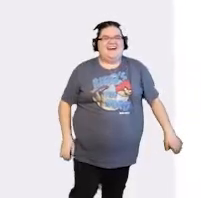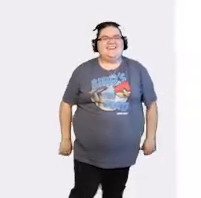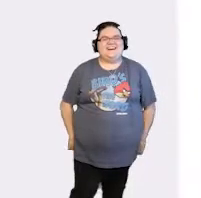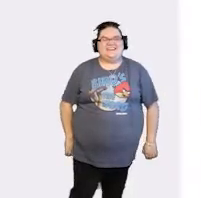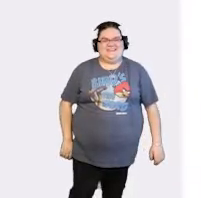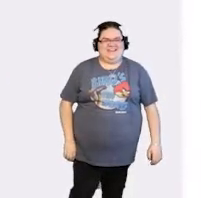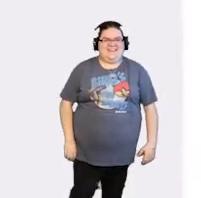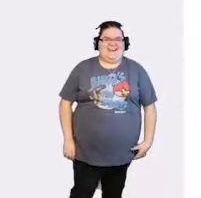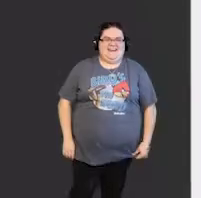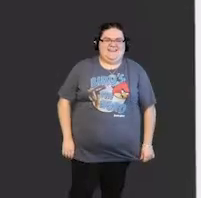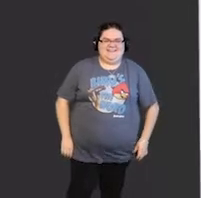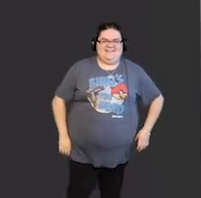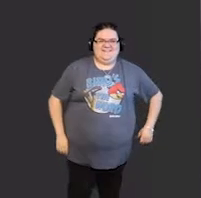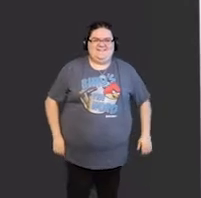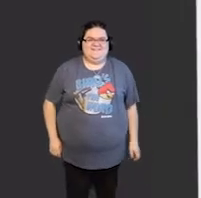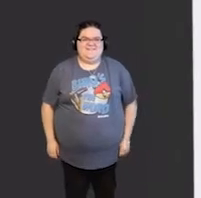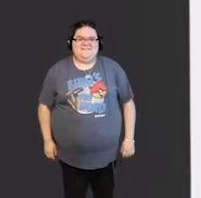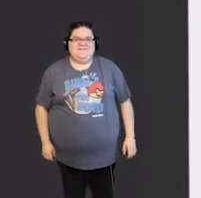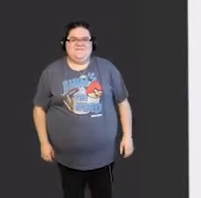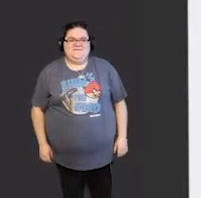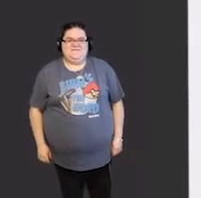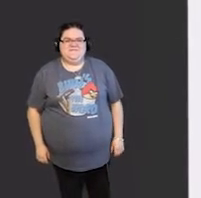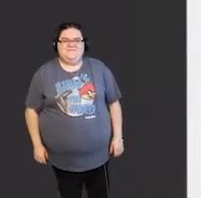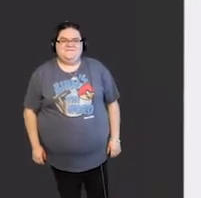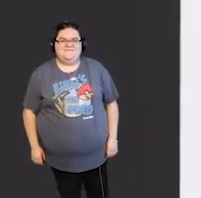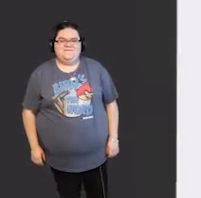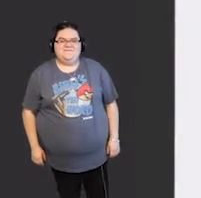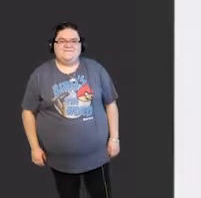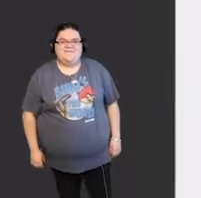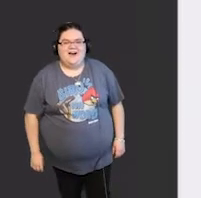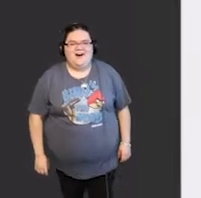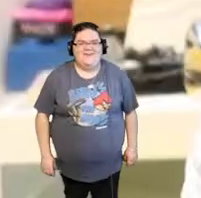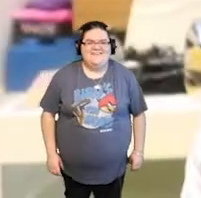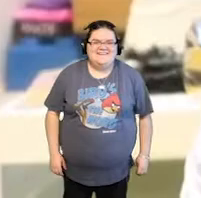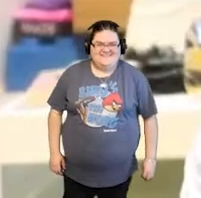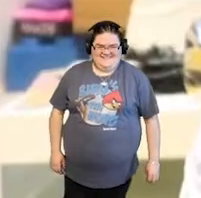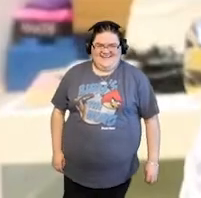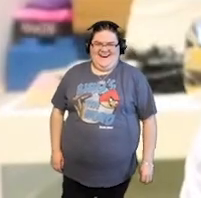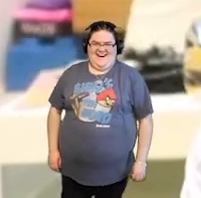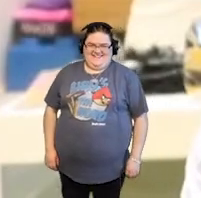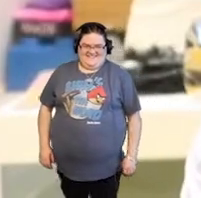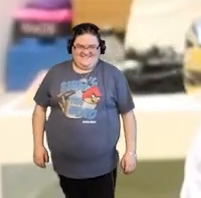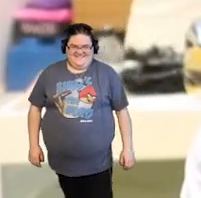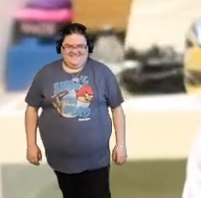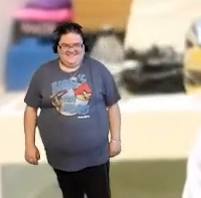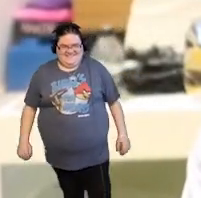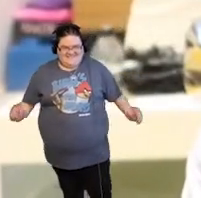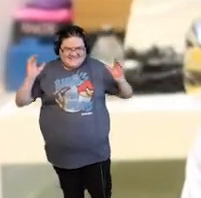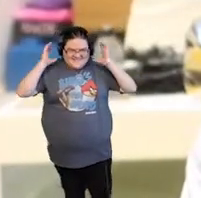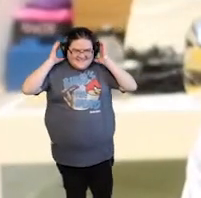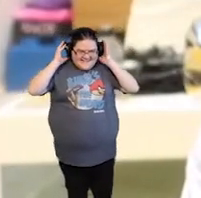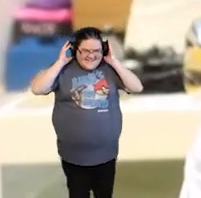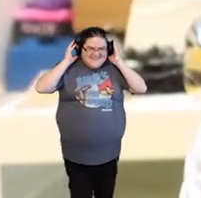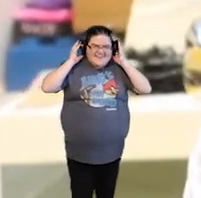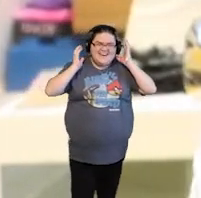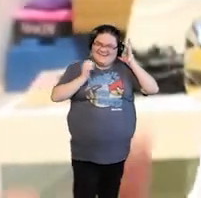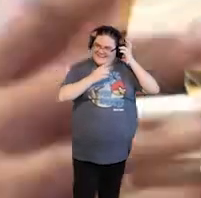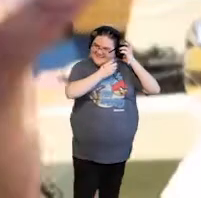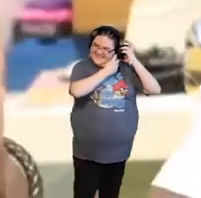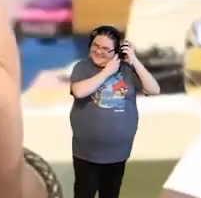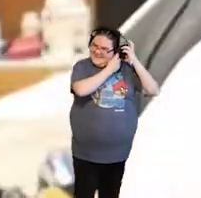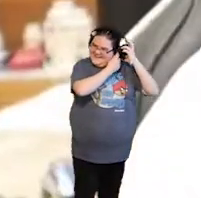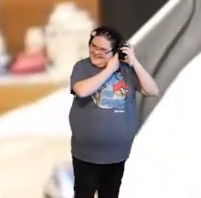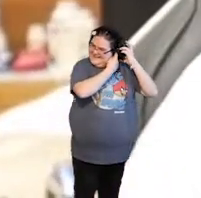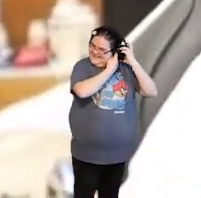I guess there really are problems. Oh, brilliant. Brilliant. Well, I mean, at least now we know we're both not adopted, so that's a